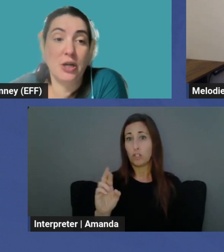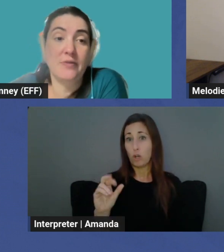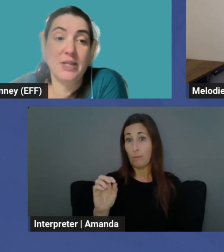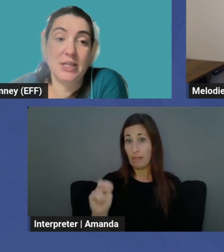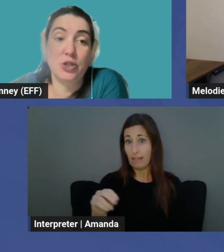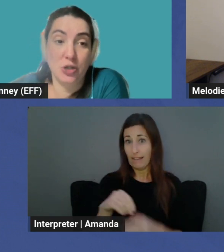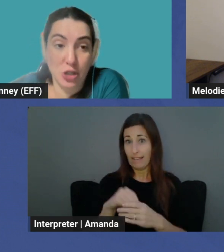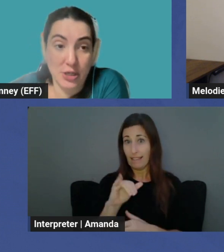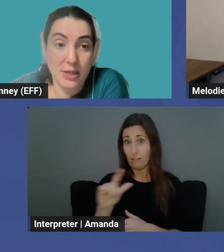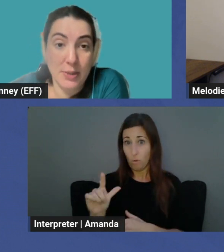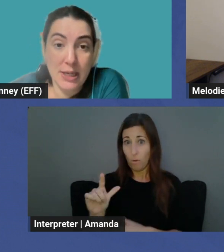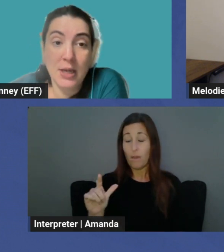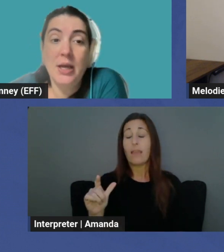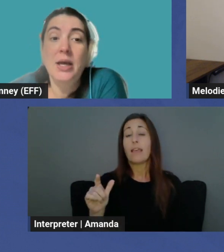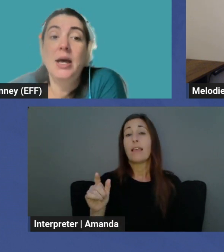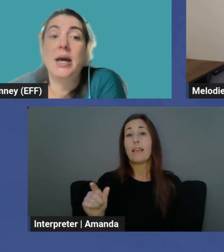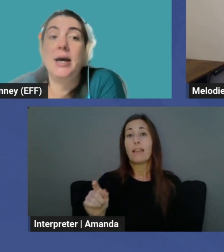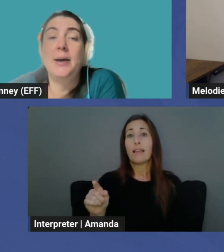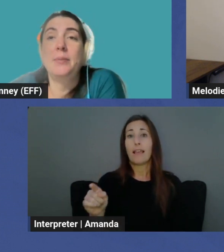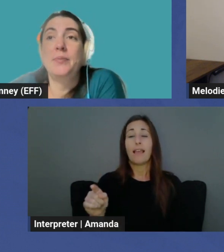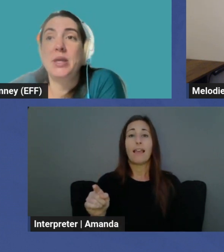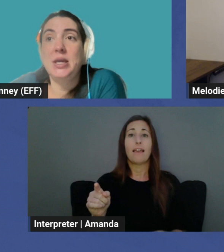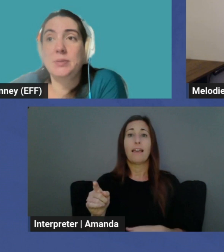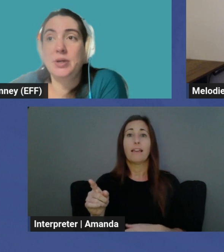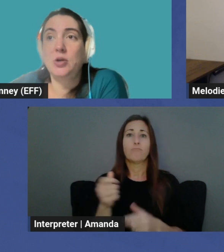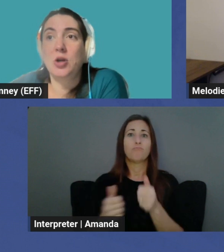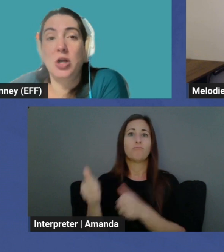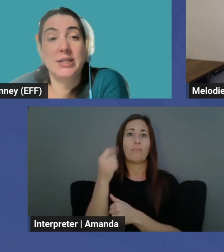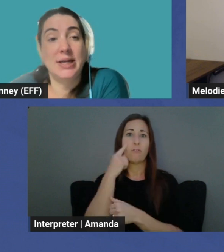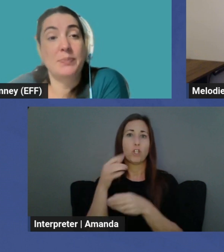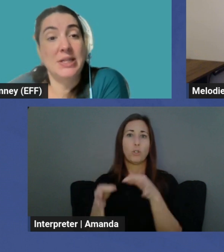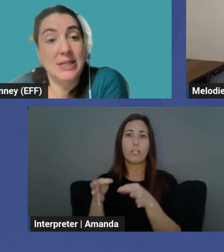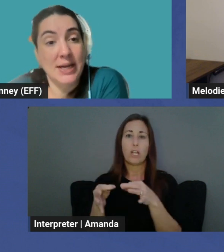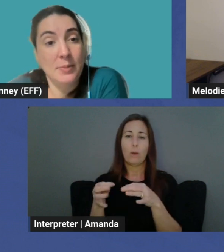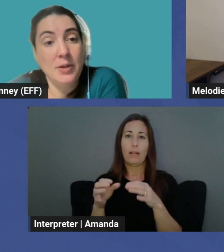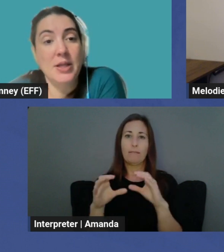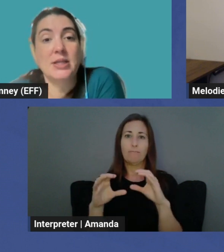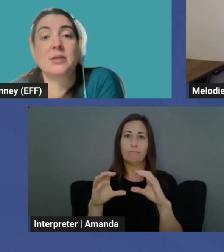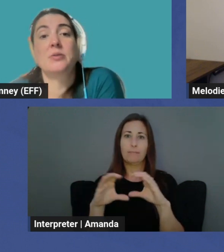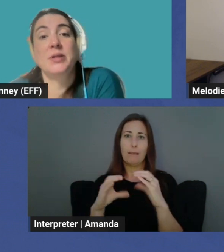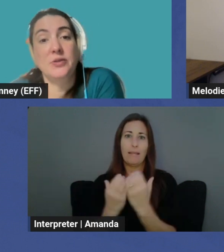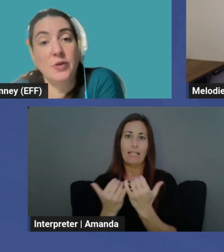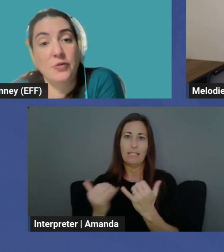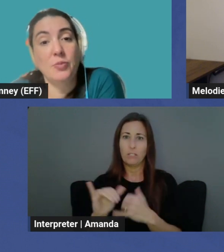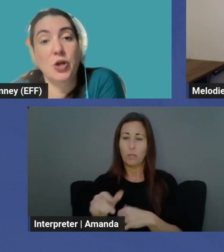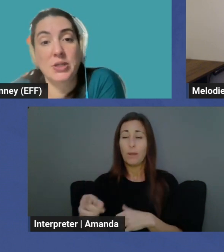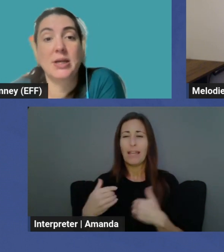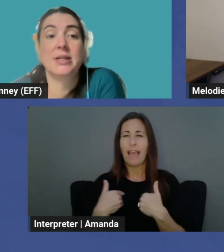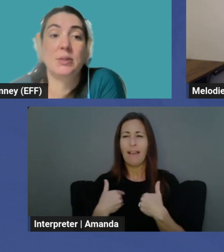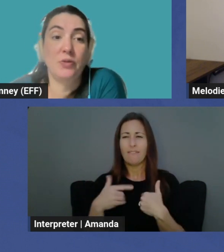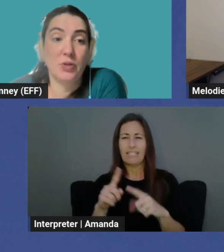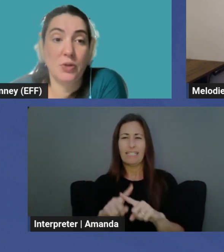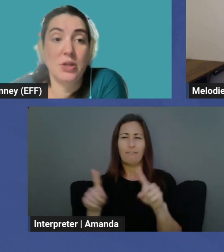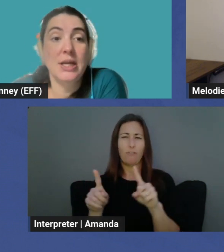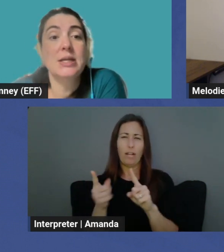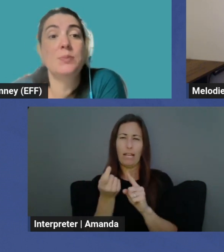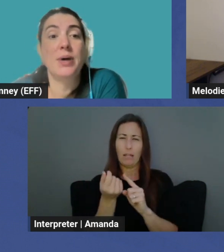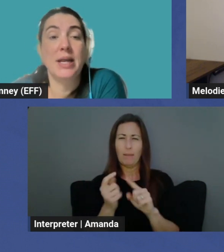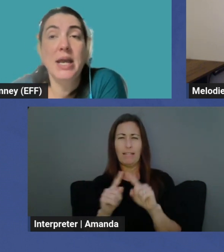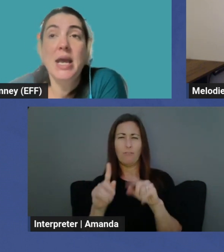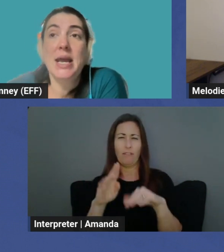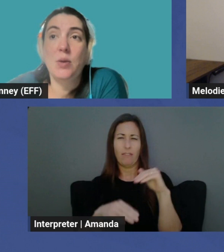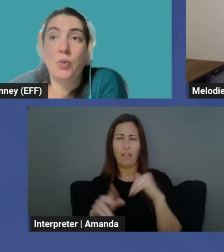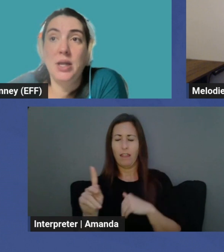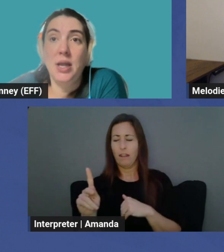the chair of the Senate Judiciary Committee. He has a bill called Stop CSAM that is a little bit different from COSA and some of those other things,